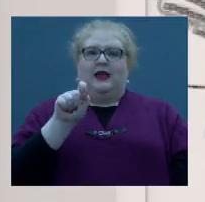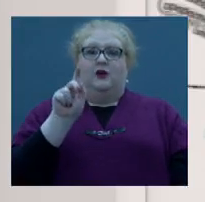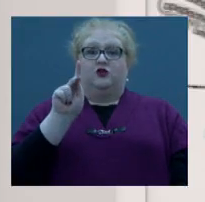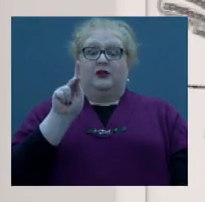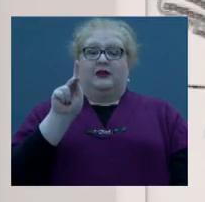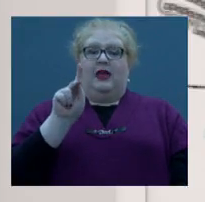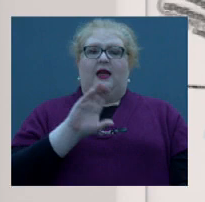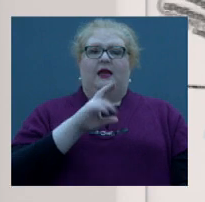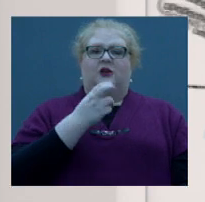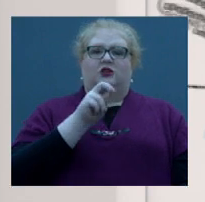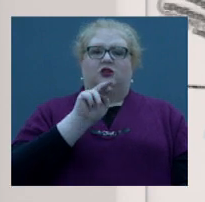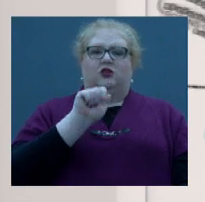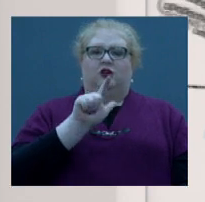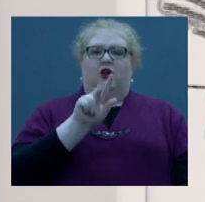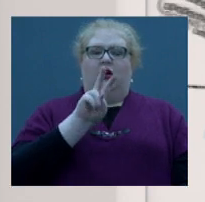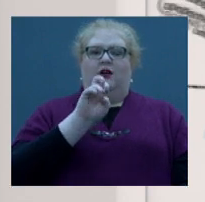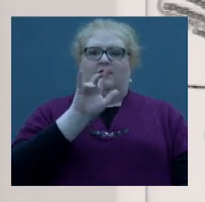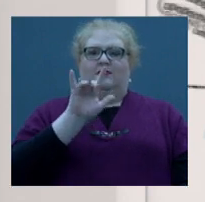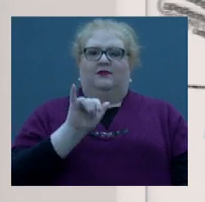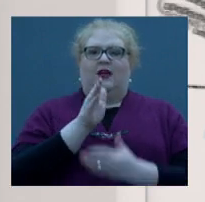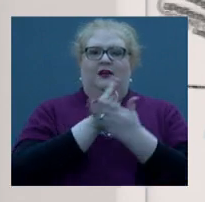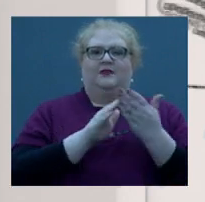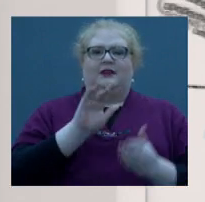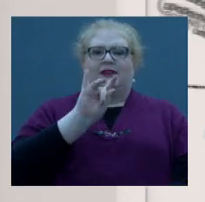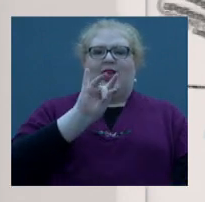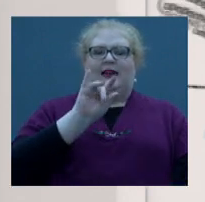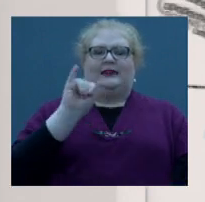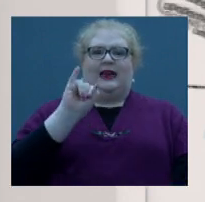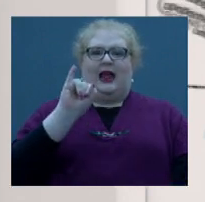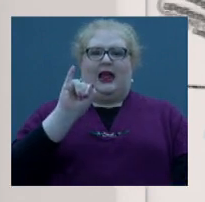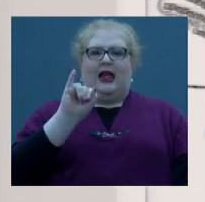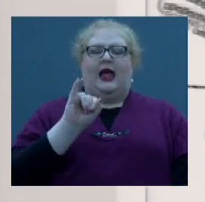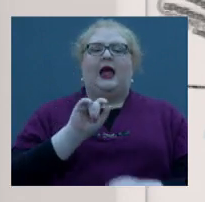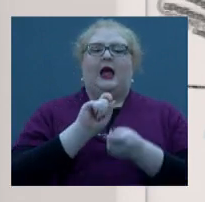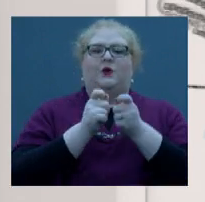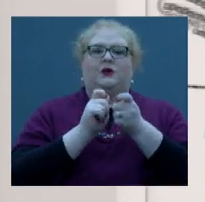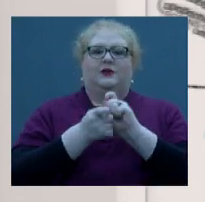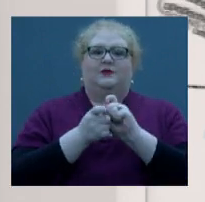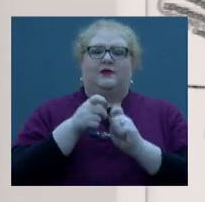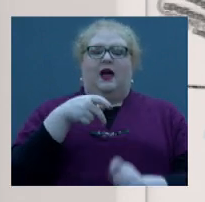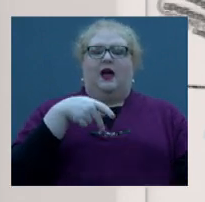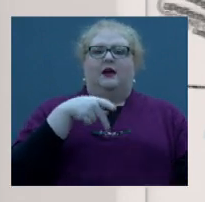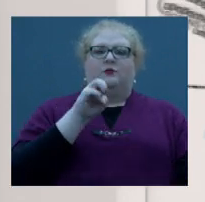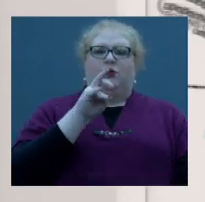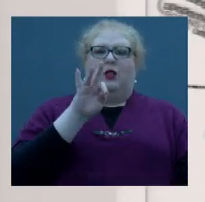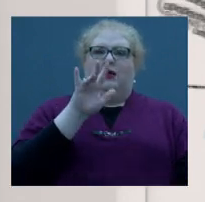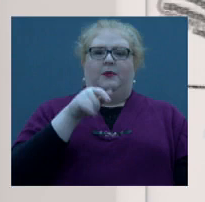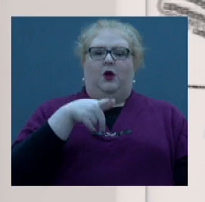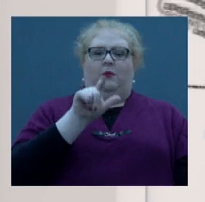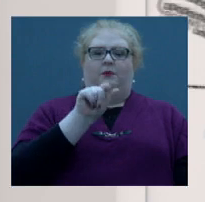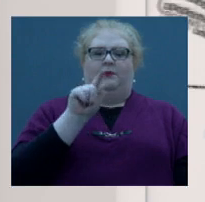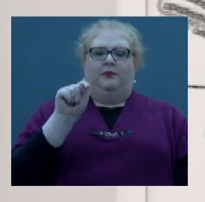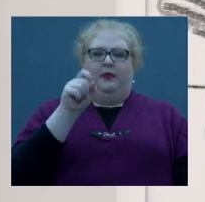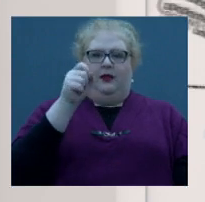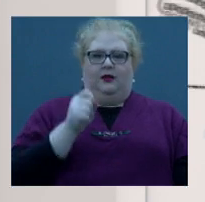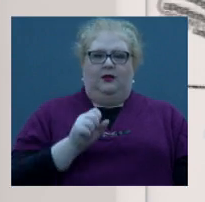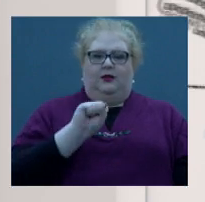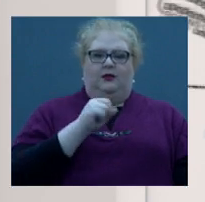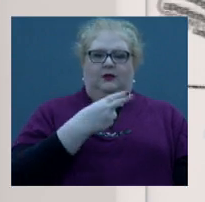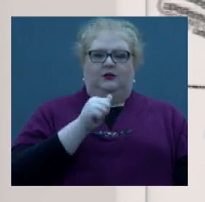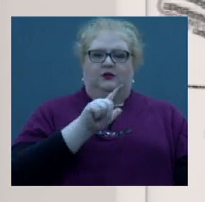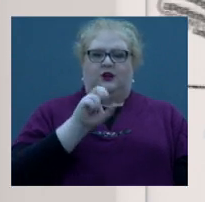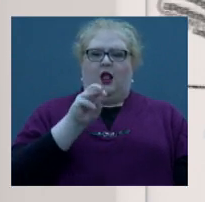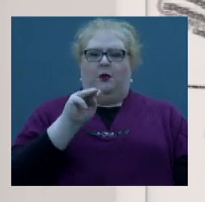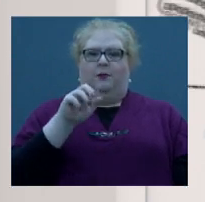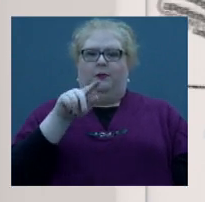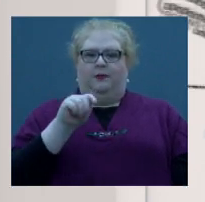S-1221-K, Chenal Valley Phase 18I, revised preliminary plat located south of Shalamont Drive between Shalamont